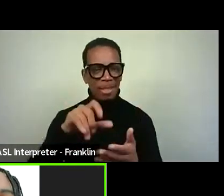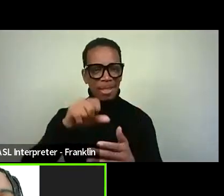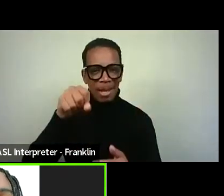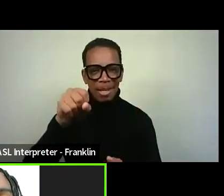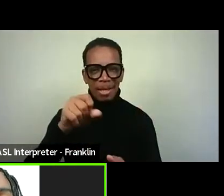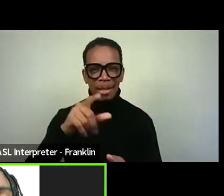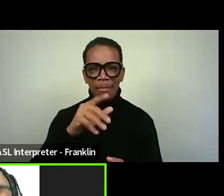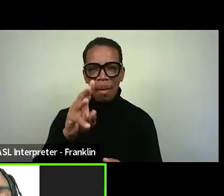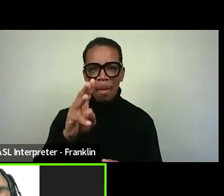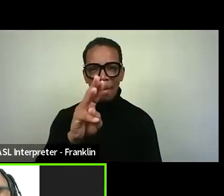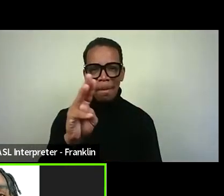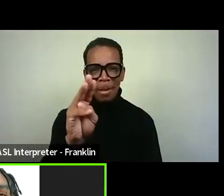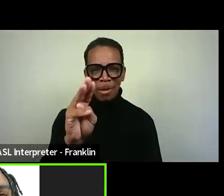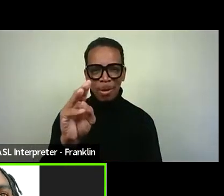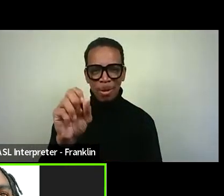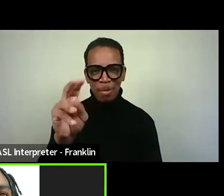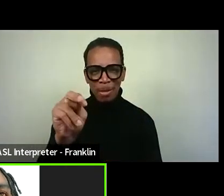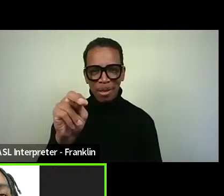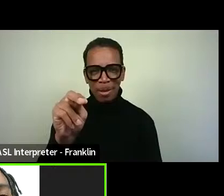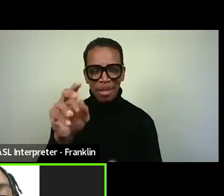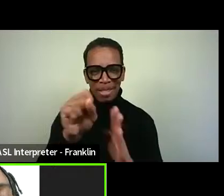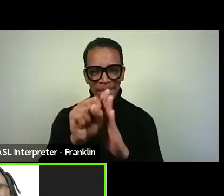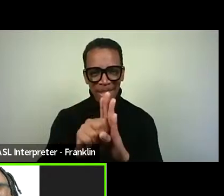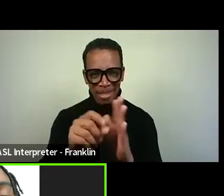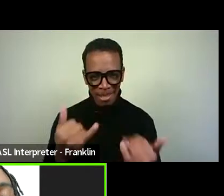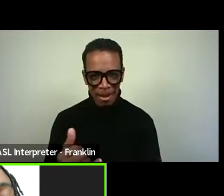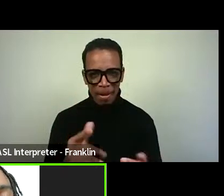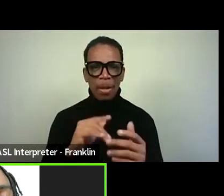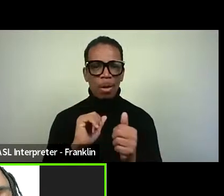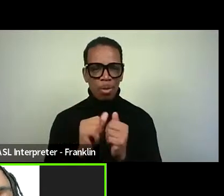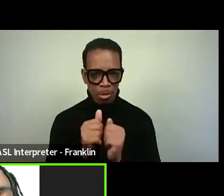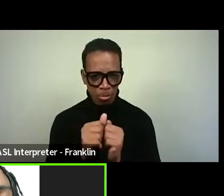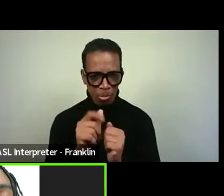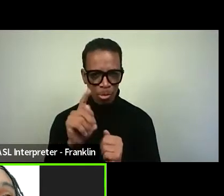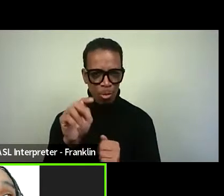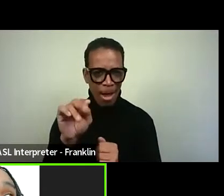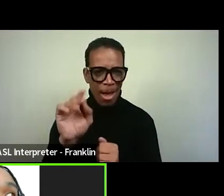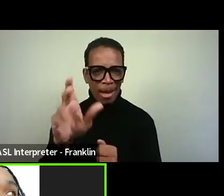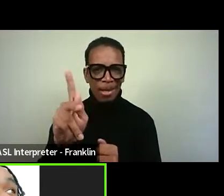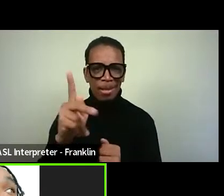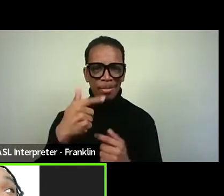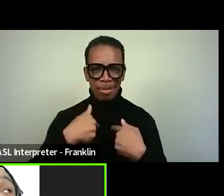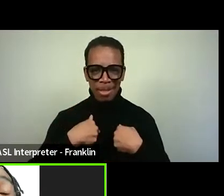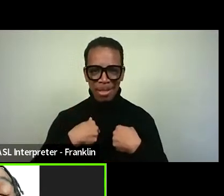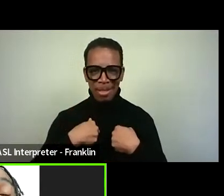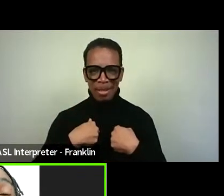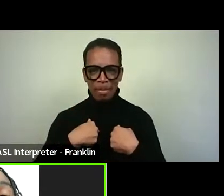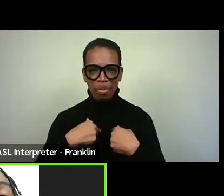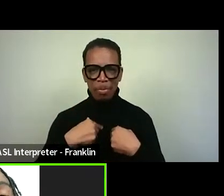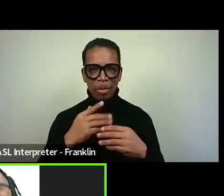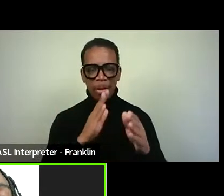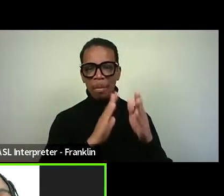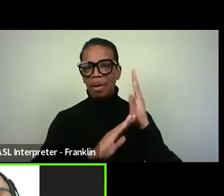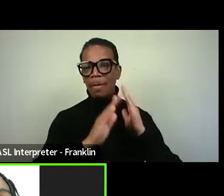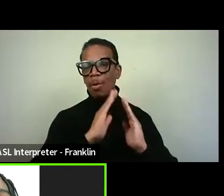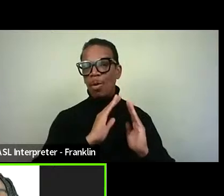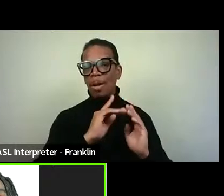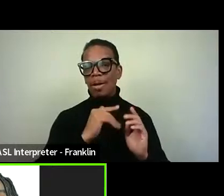at Minnesota State now, but it wasn't like that at first. I run track and I